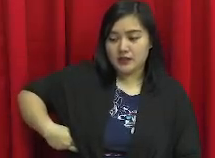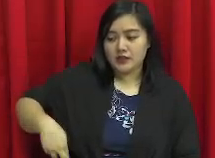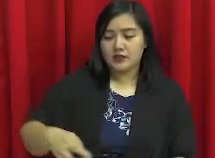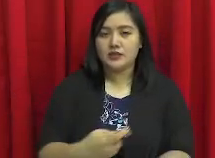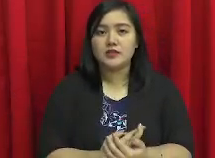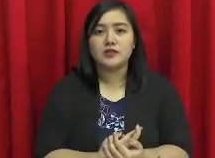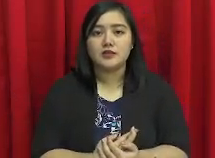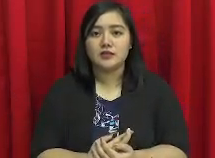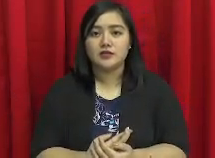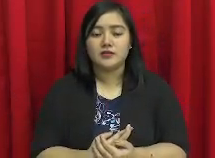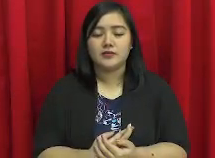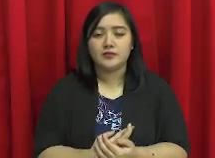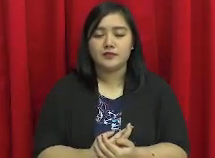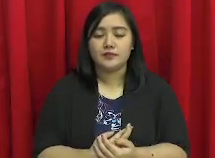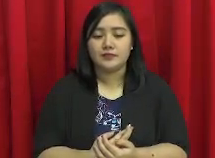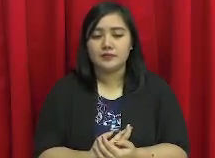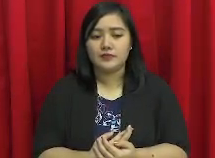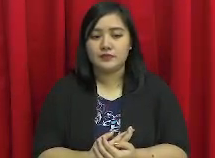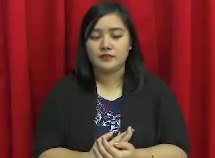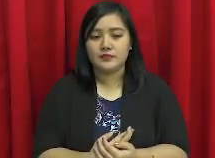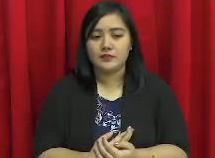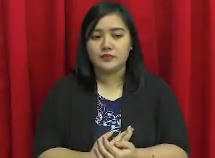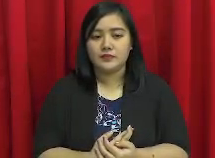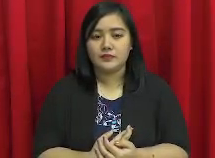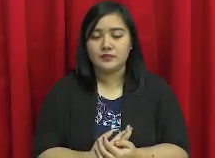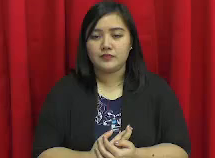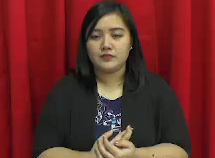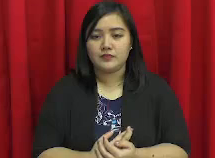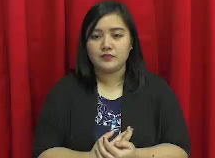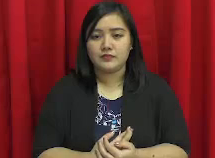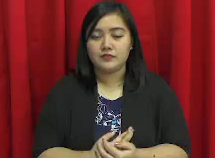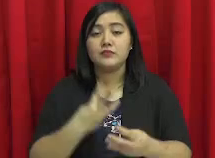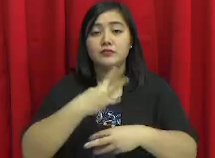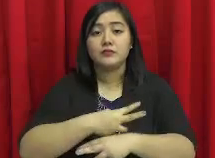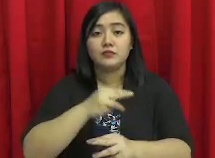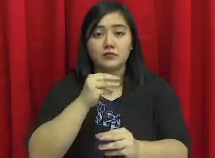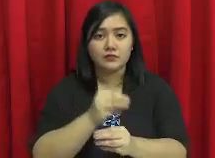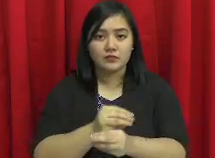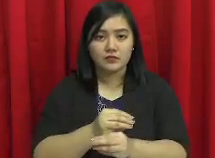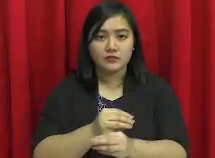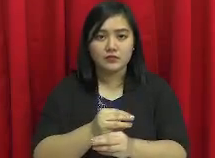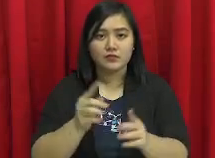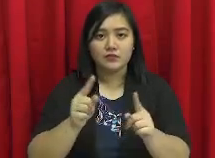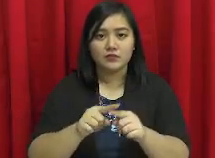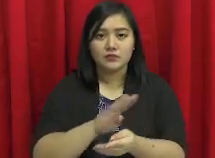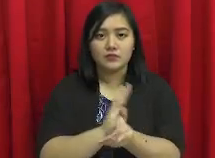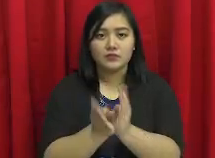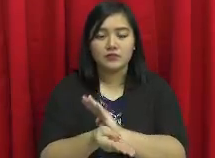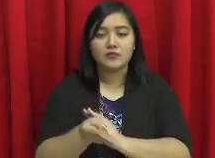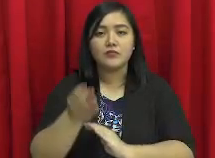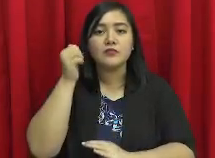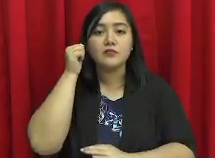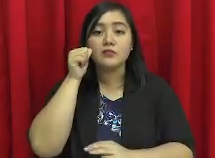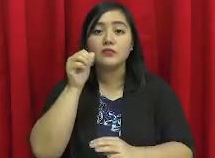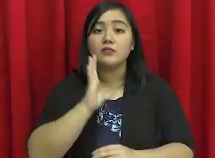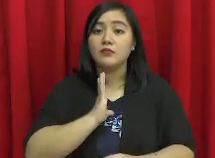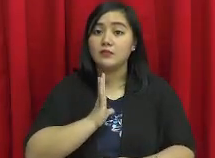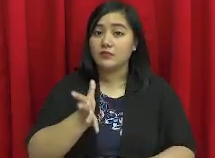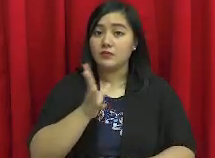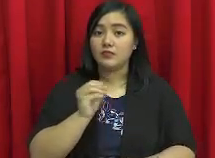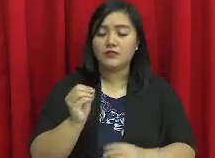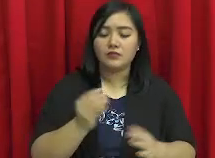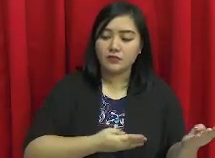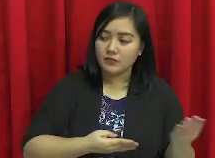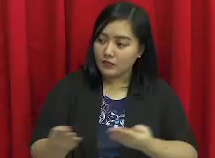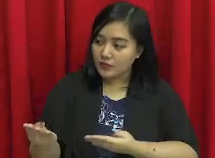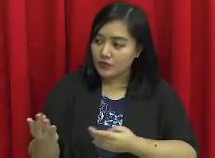And the rib which the Lord God had taken from man, made he a woman and brought her unto the